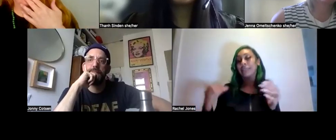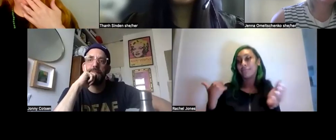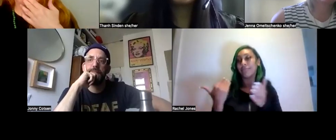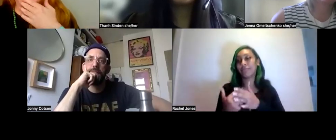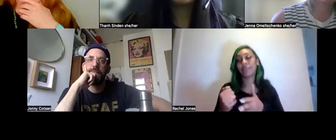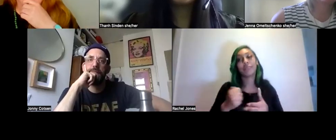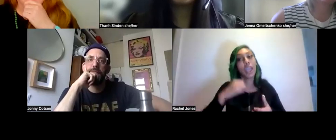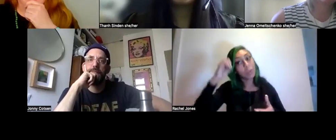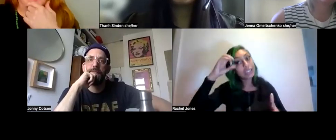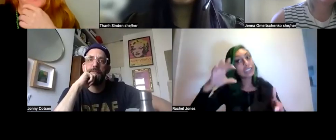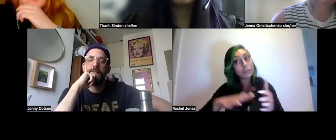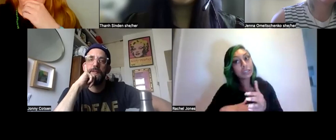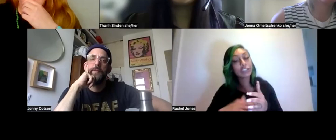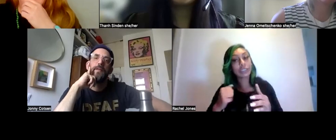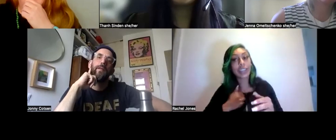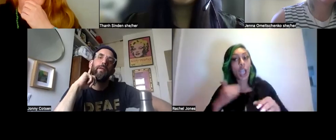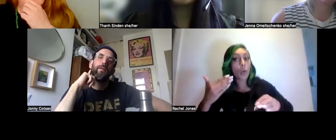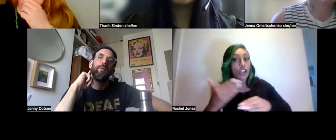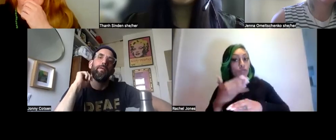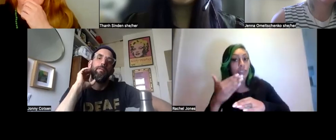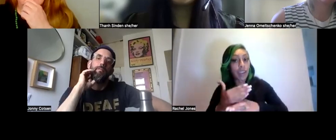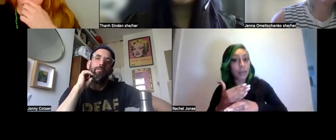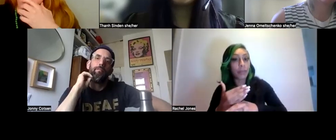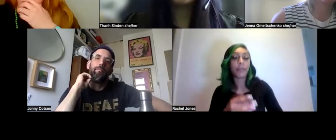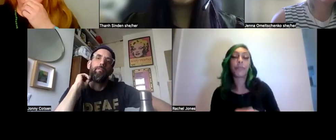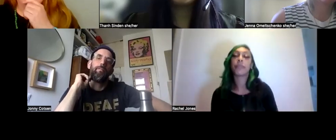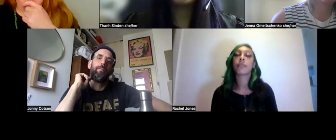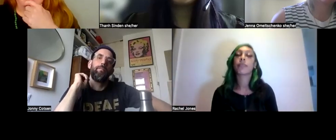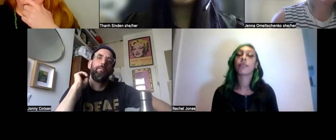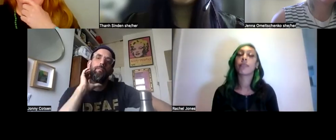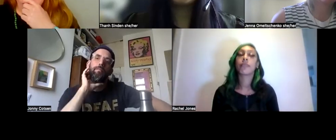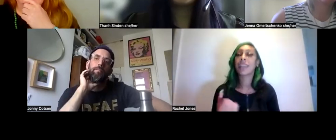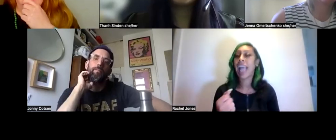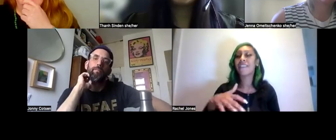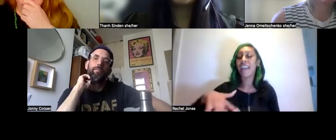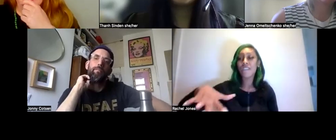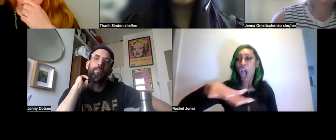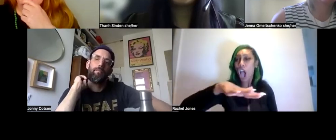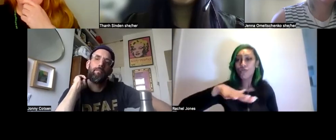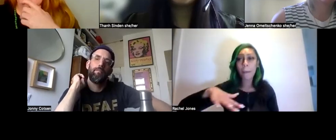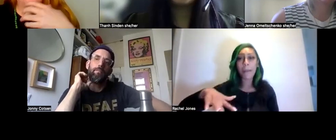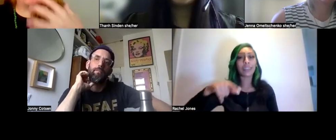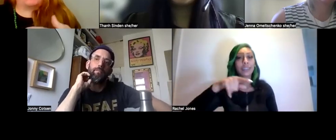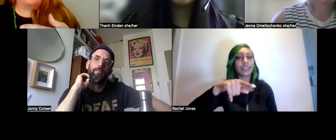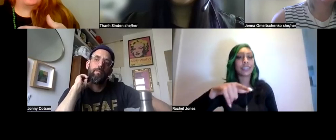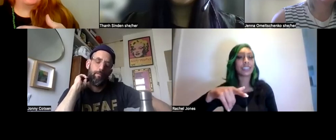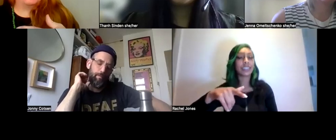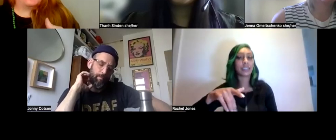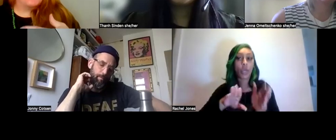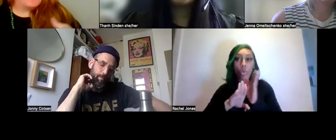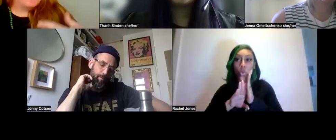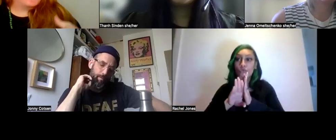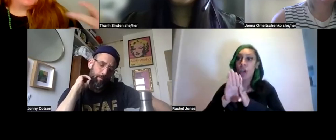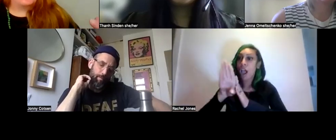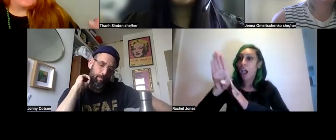our experience into, you know, our careers, has there been conditions or environments in which you've thrived in